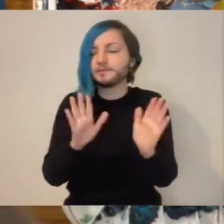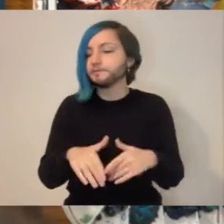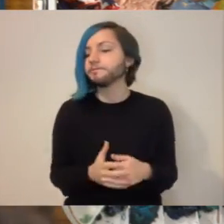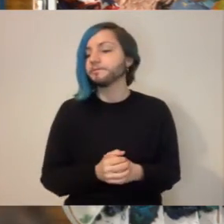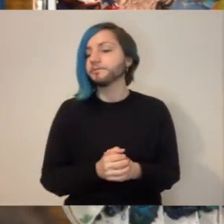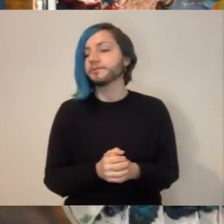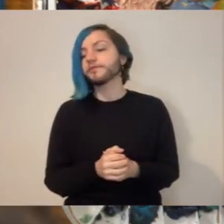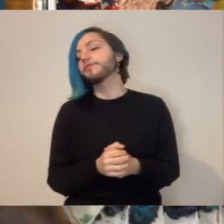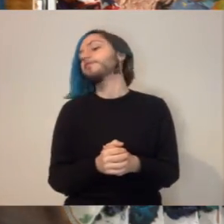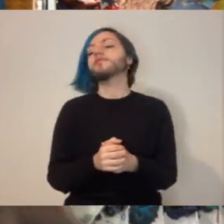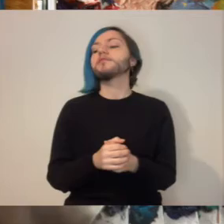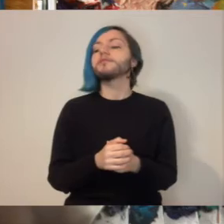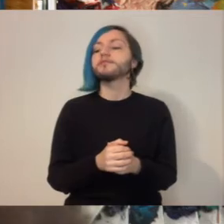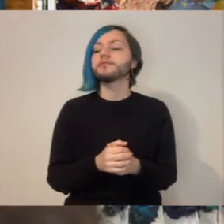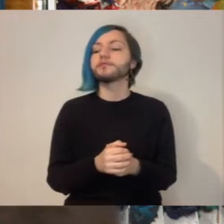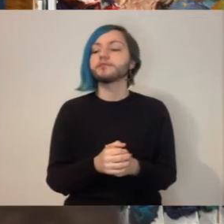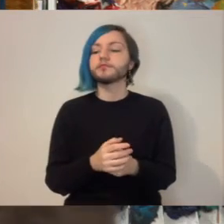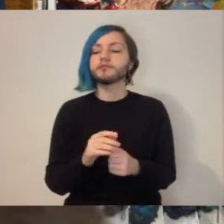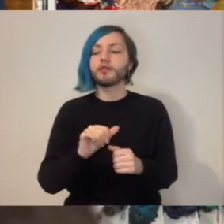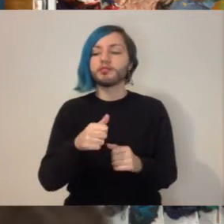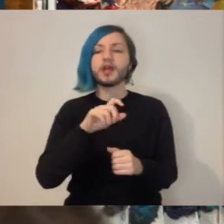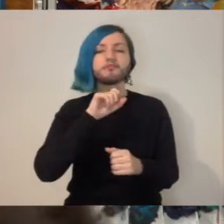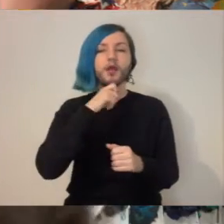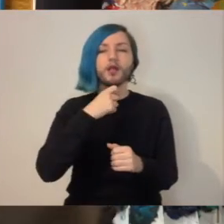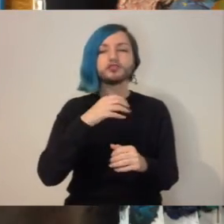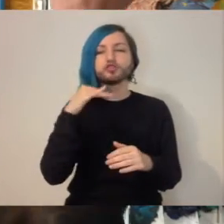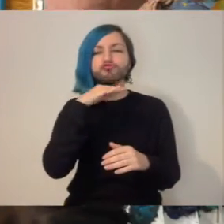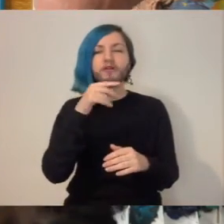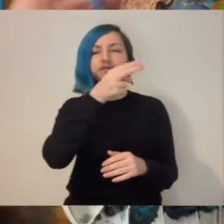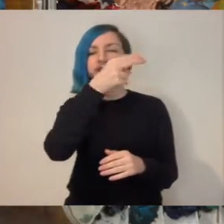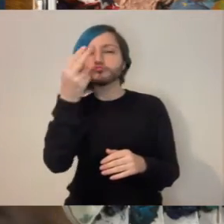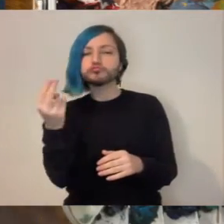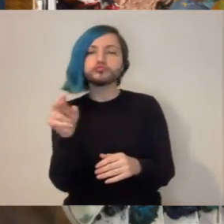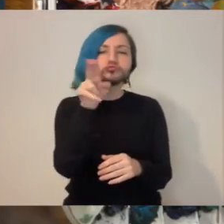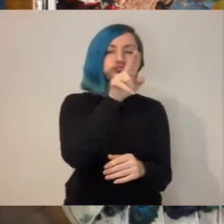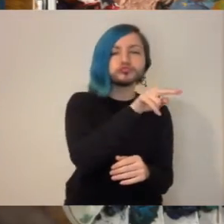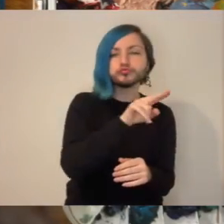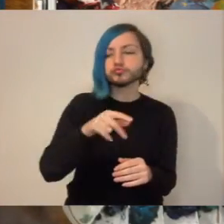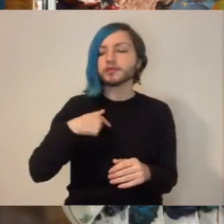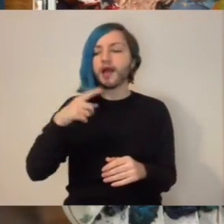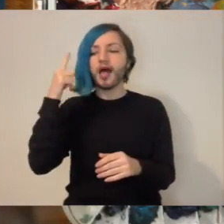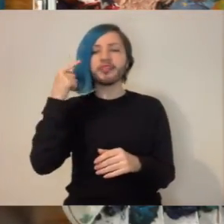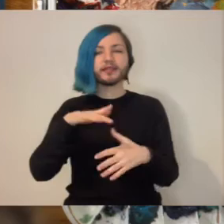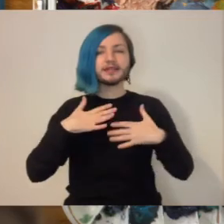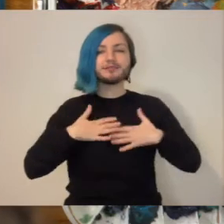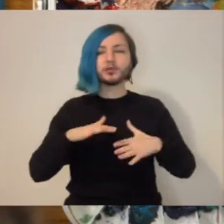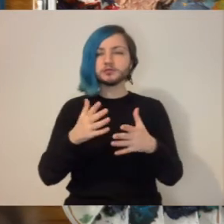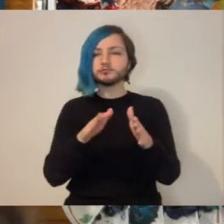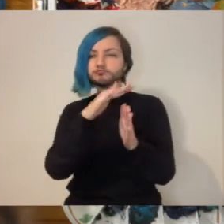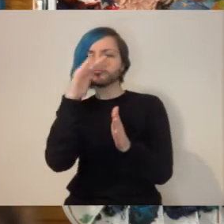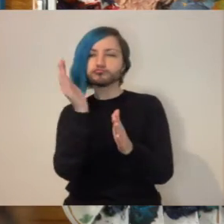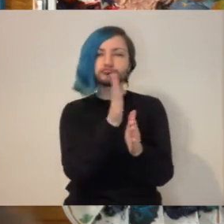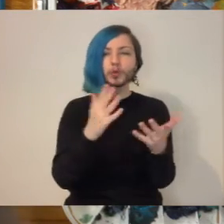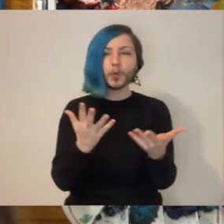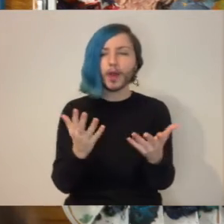mind. And then I'm going to just kind of like plot in where I think this figure is